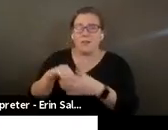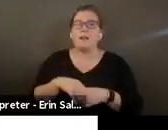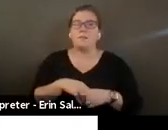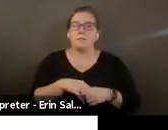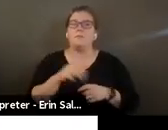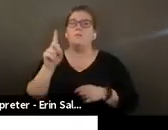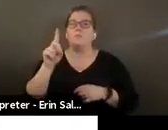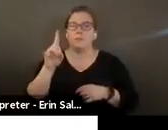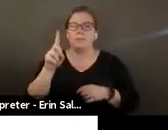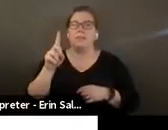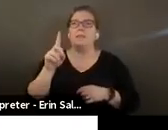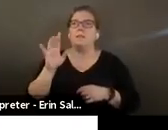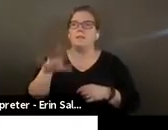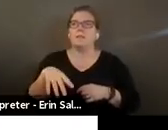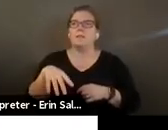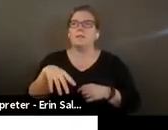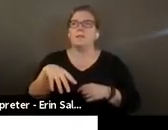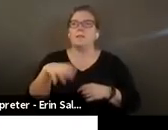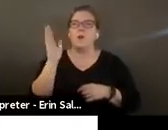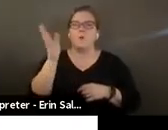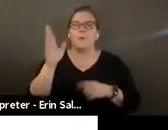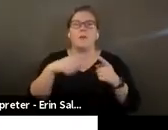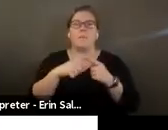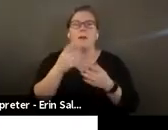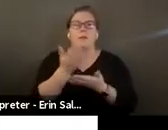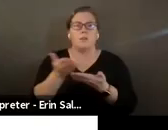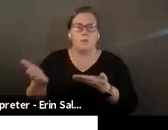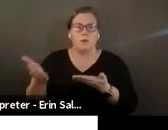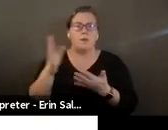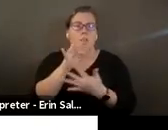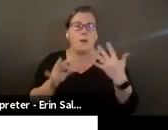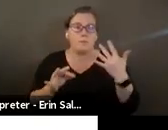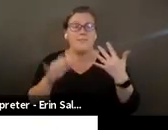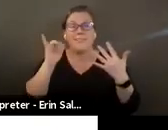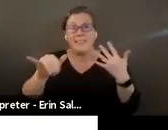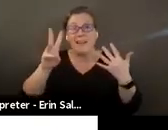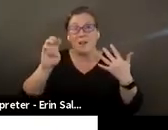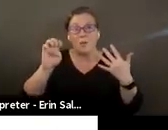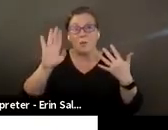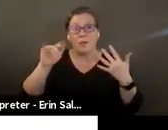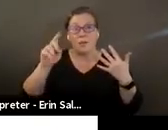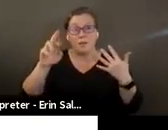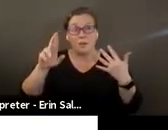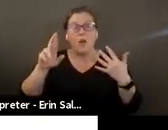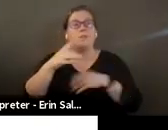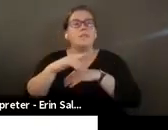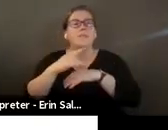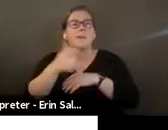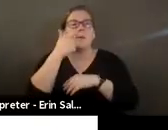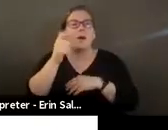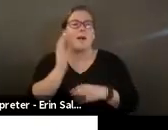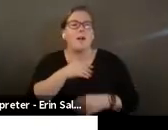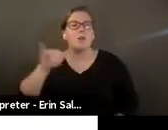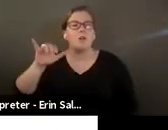It was the second webinar in this series on equipment options. That is available to watch on our